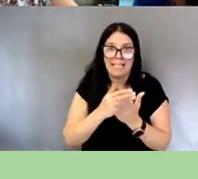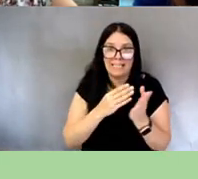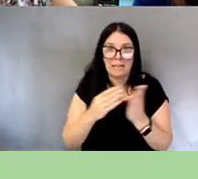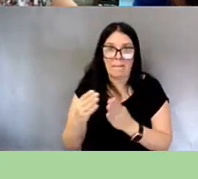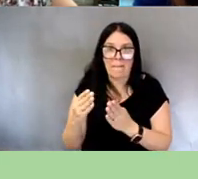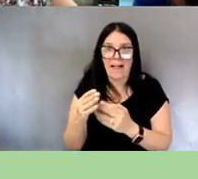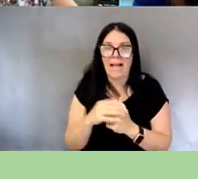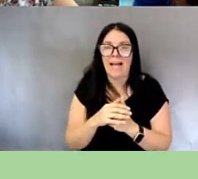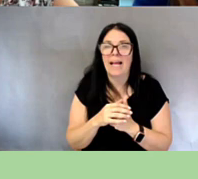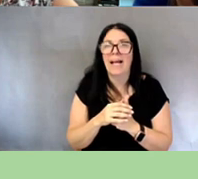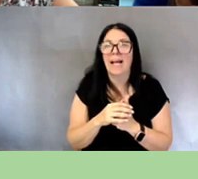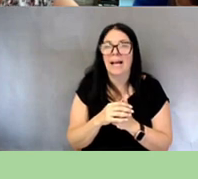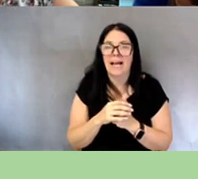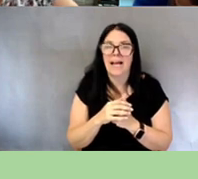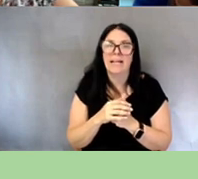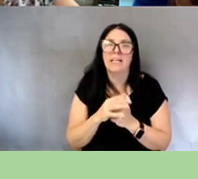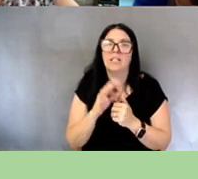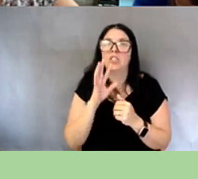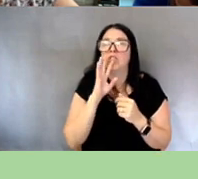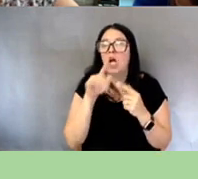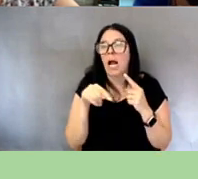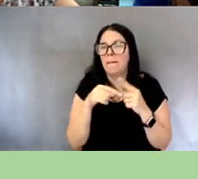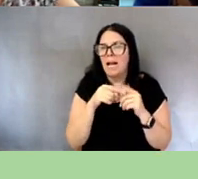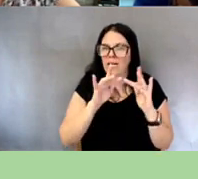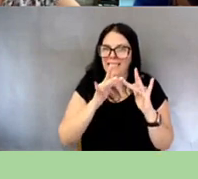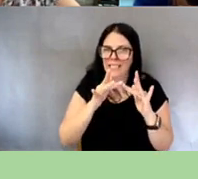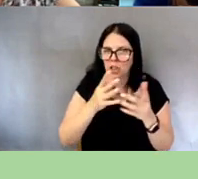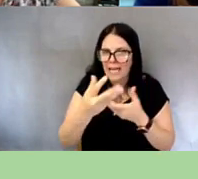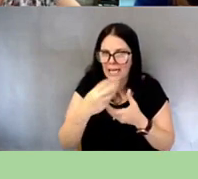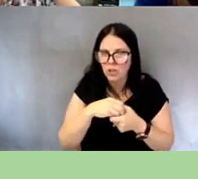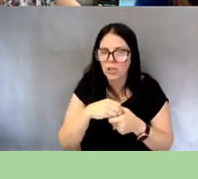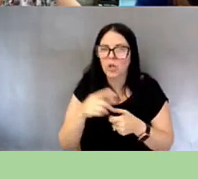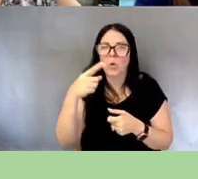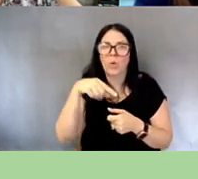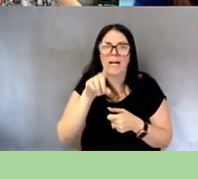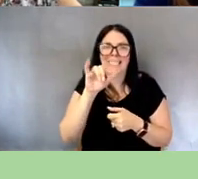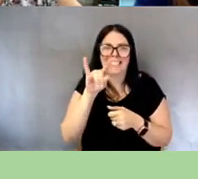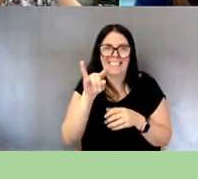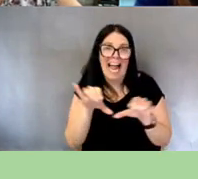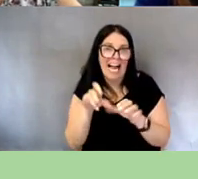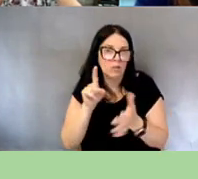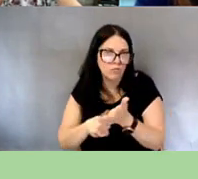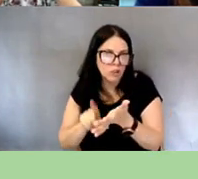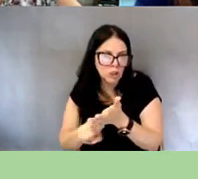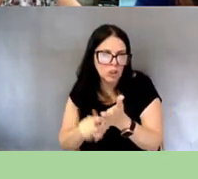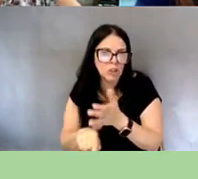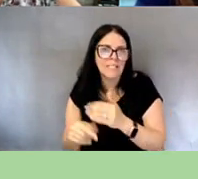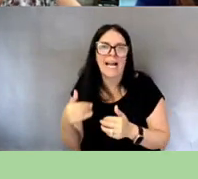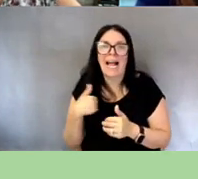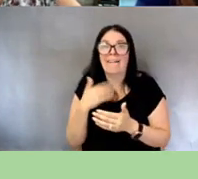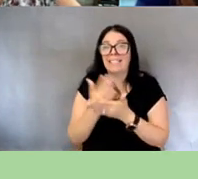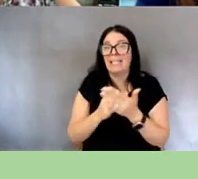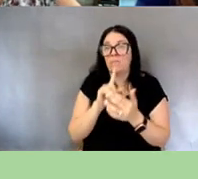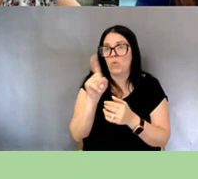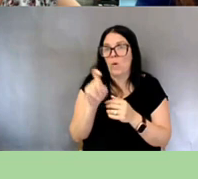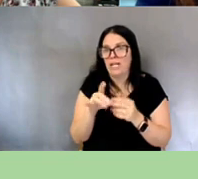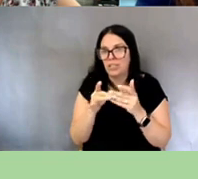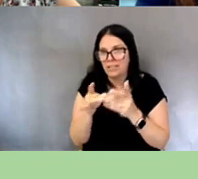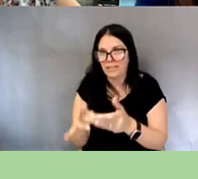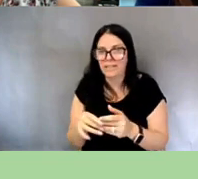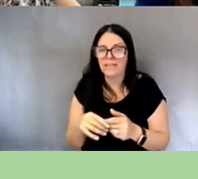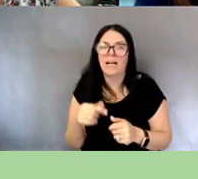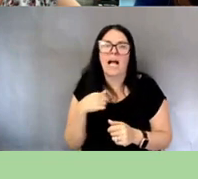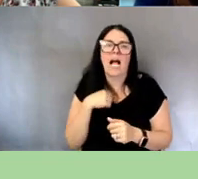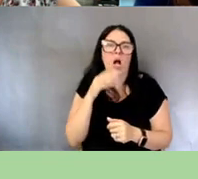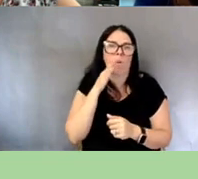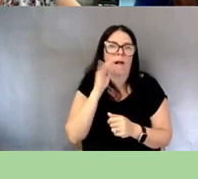We talked about digital integration. We did action research. We have some guiding questions, and I'll show you